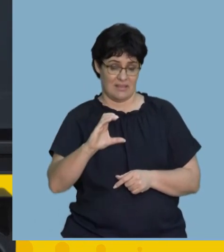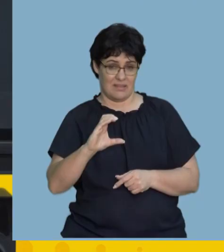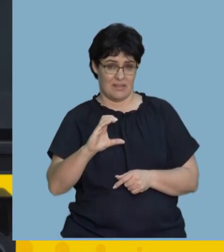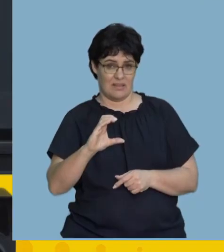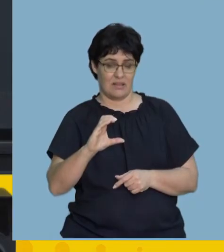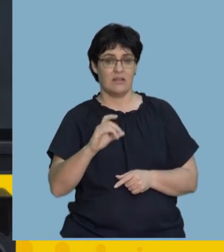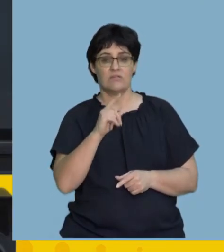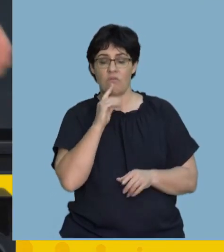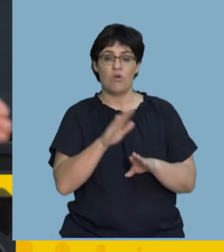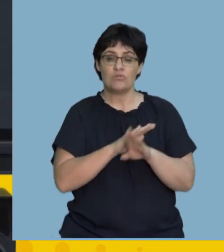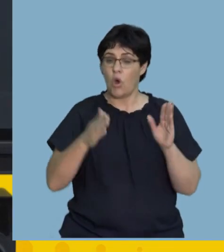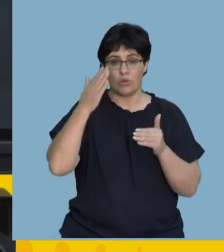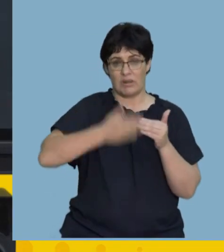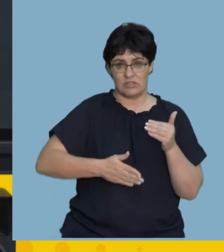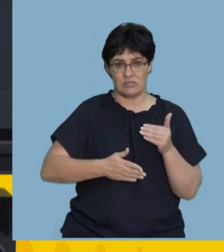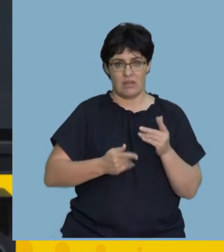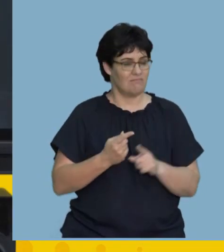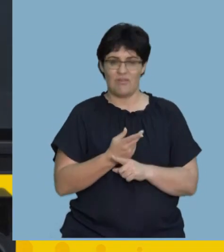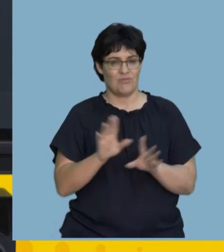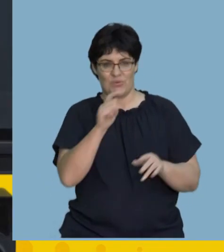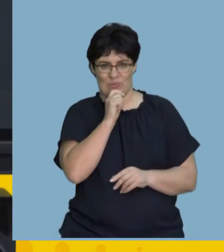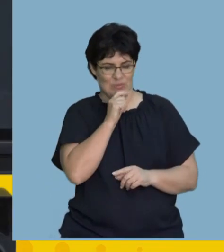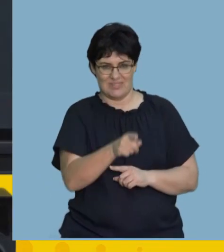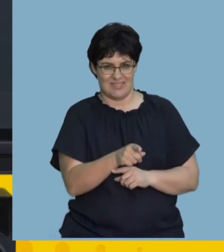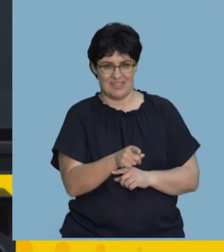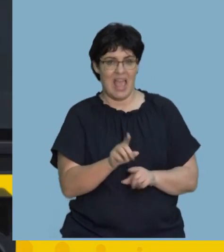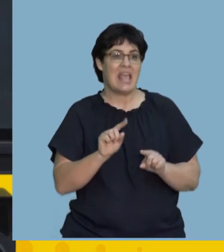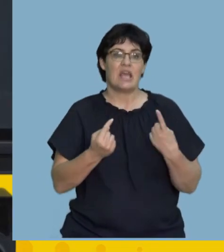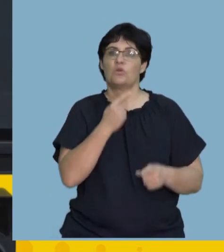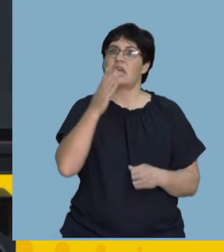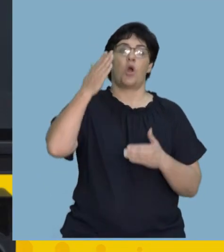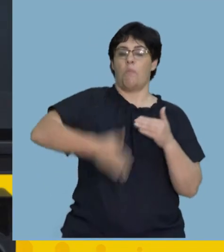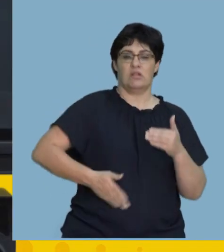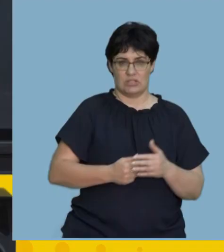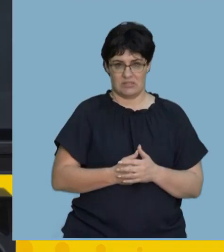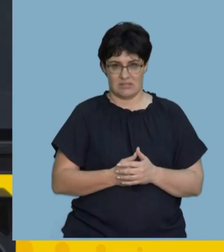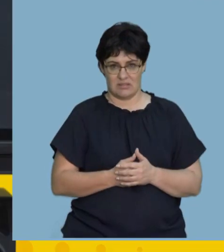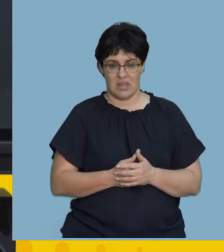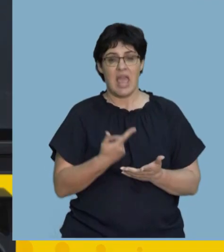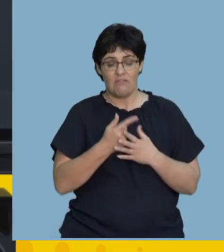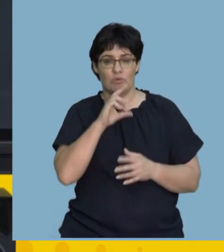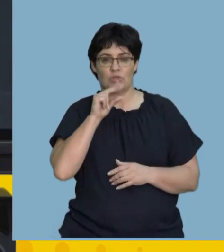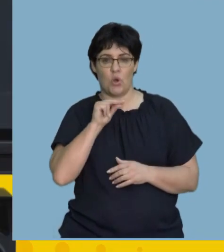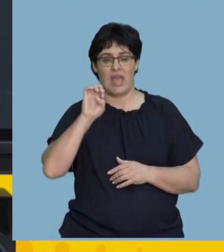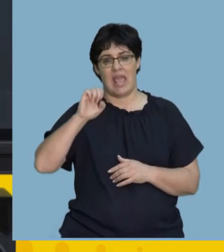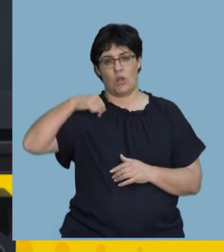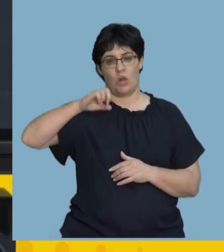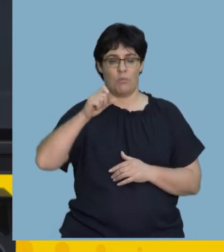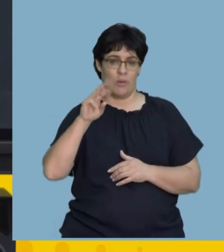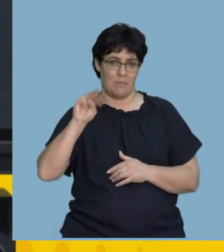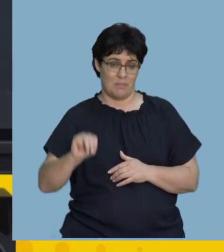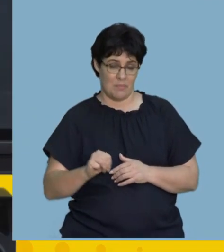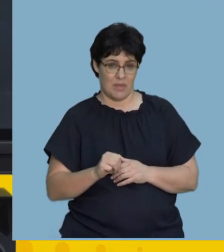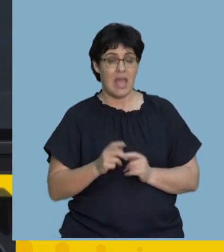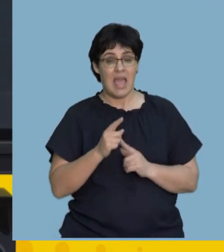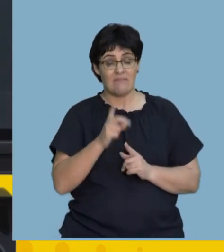word, completion is totally taboo. We cannot talk about completion when we talk about equilibrium. So in a state